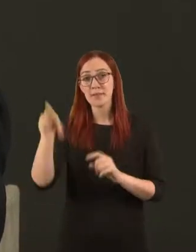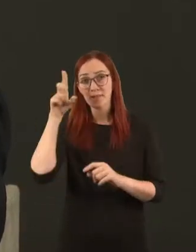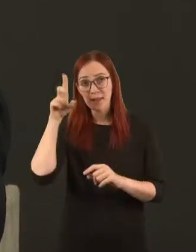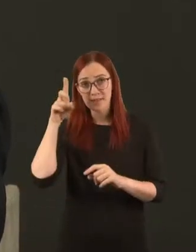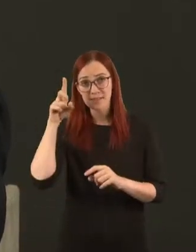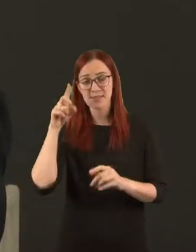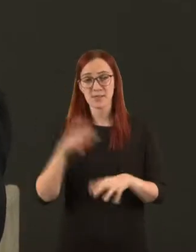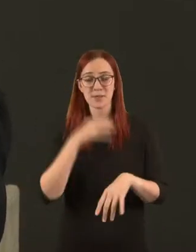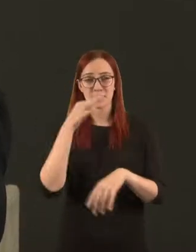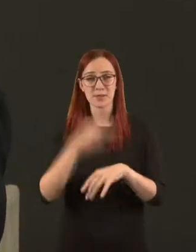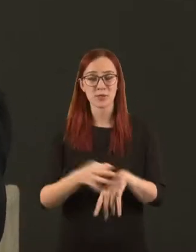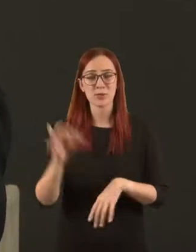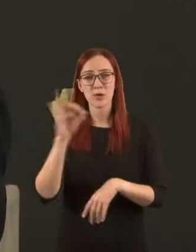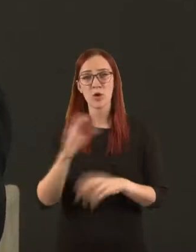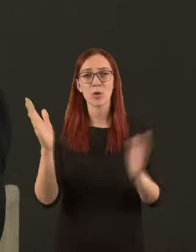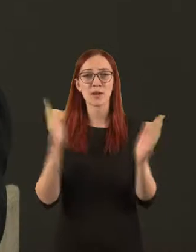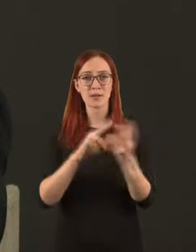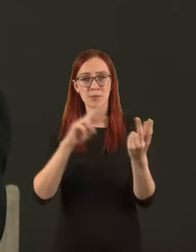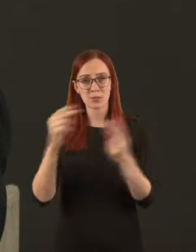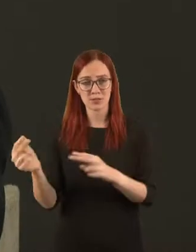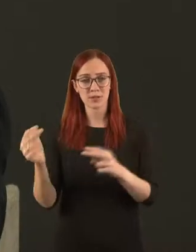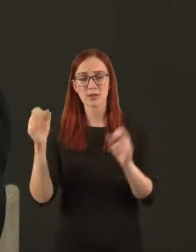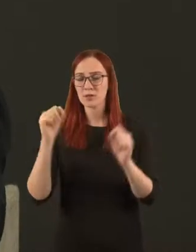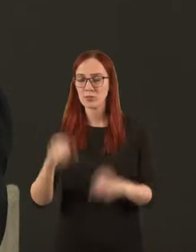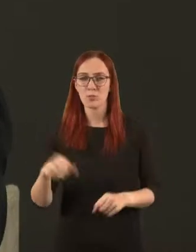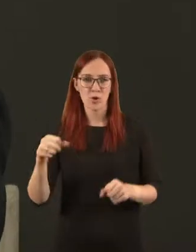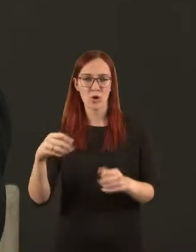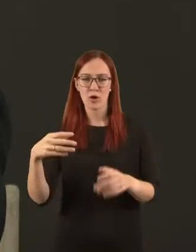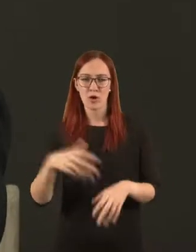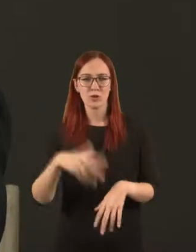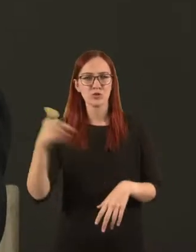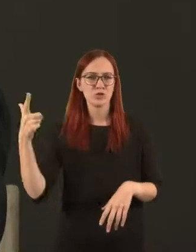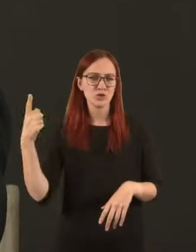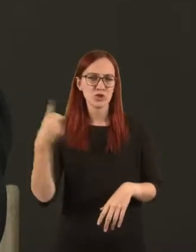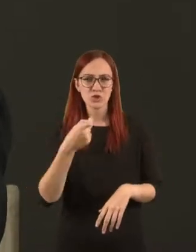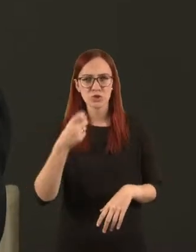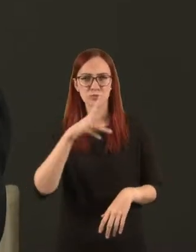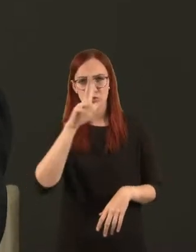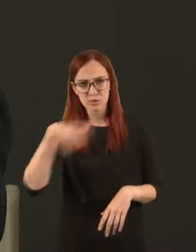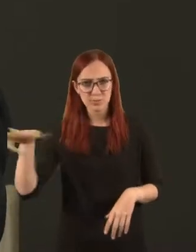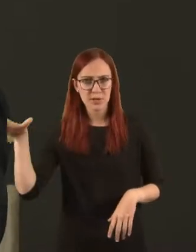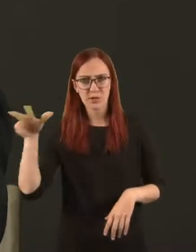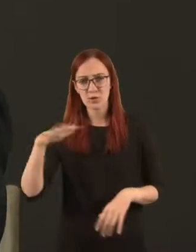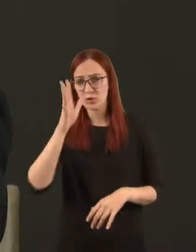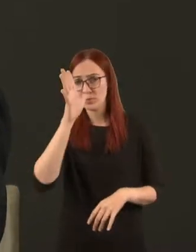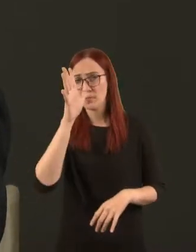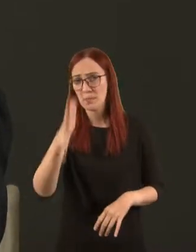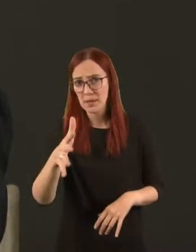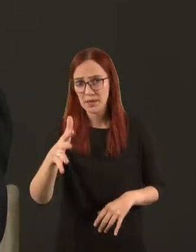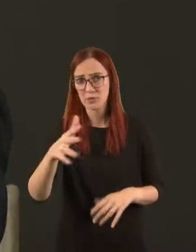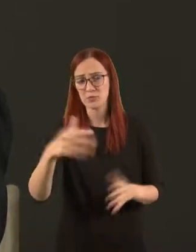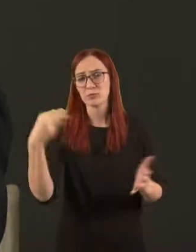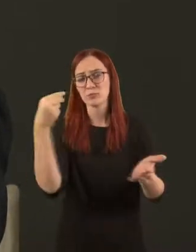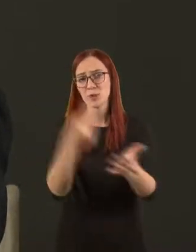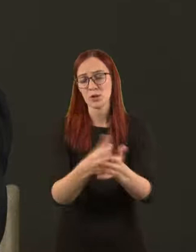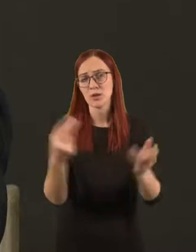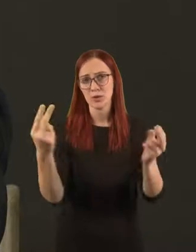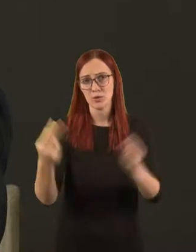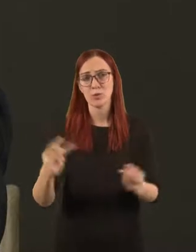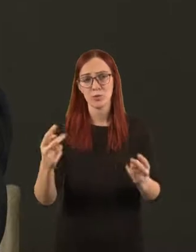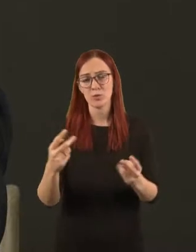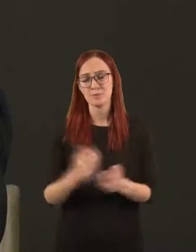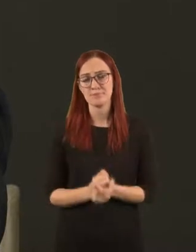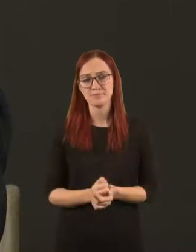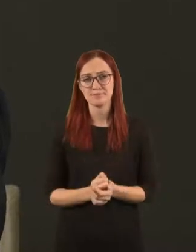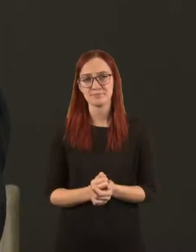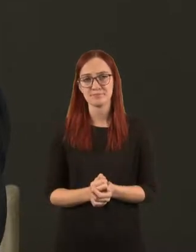and that also is detrimental to our obligations, our international